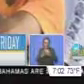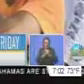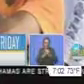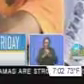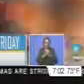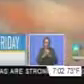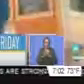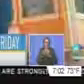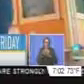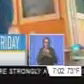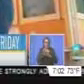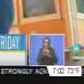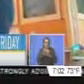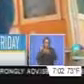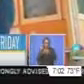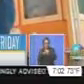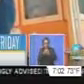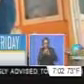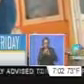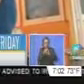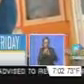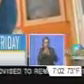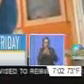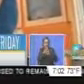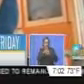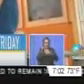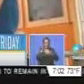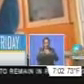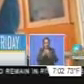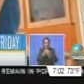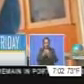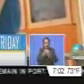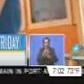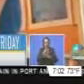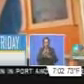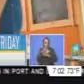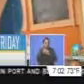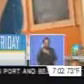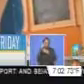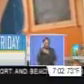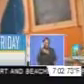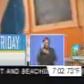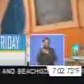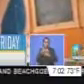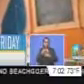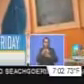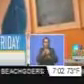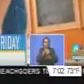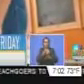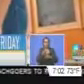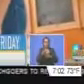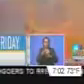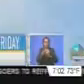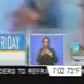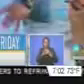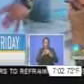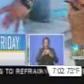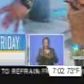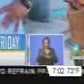as well as a baseball stadium yesterday afternoon. The Prime Minister also informed Bimini residents that he